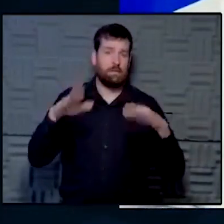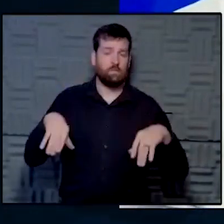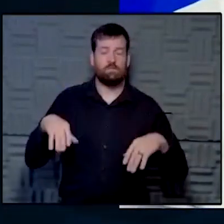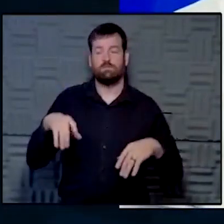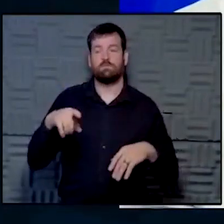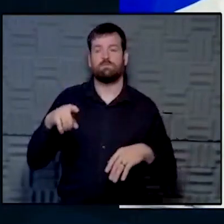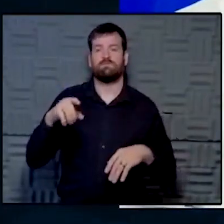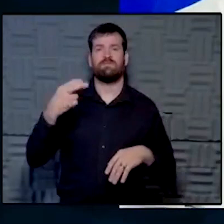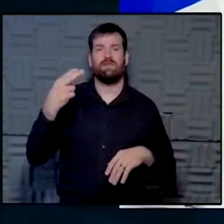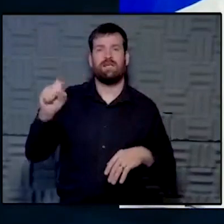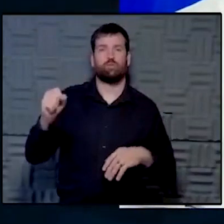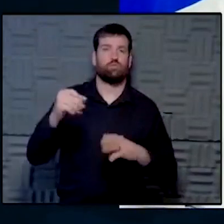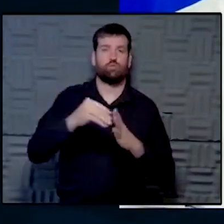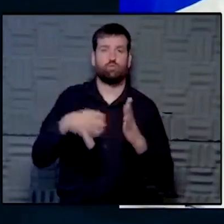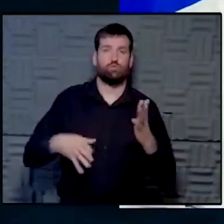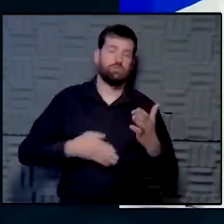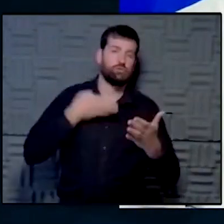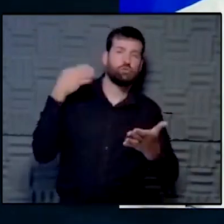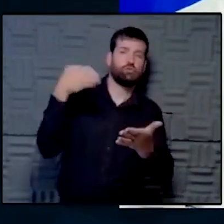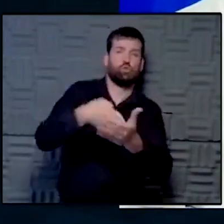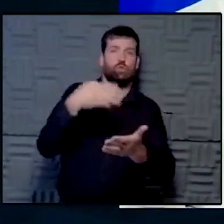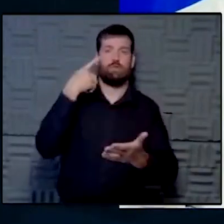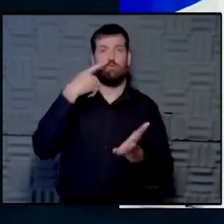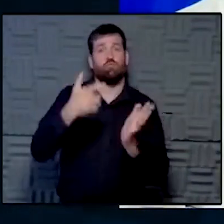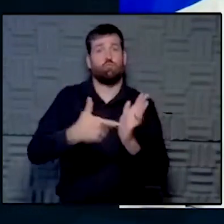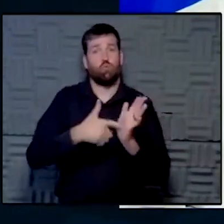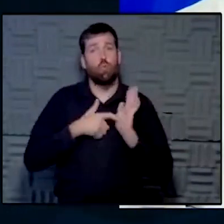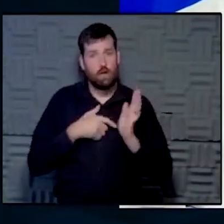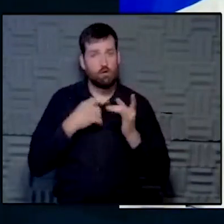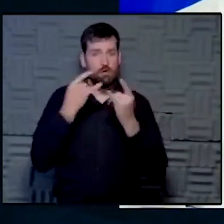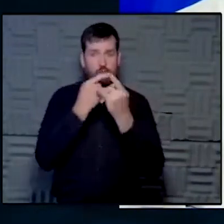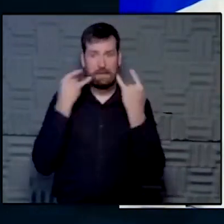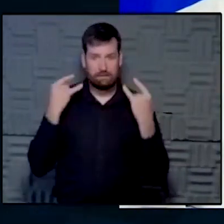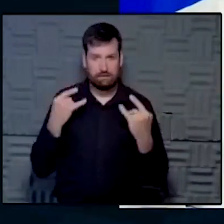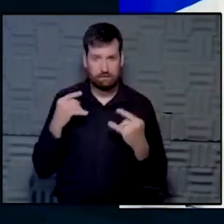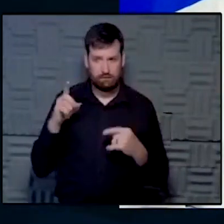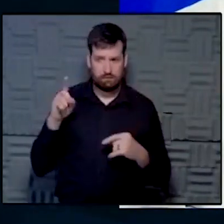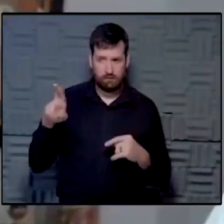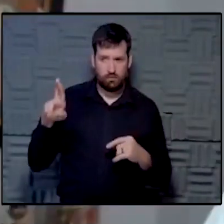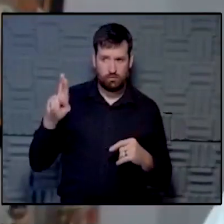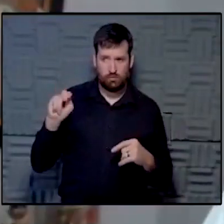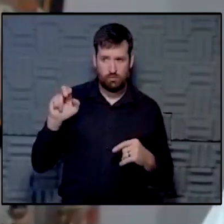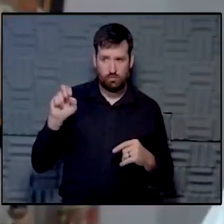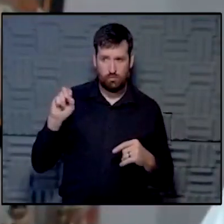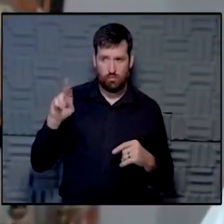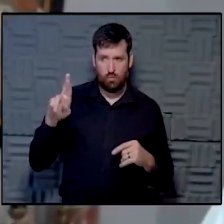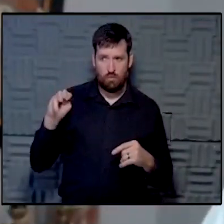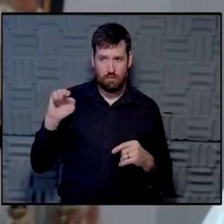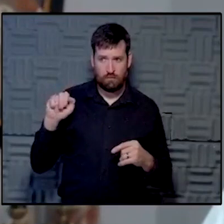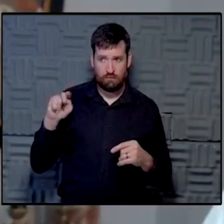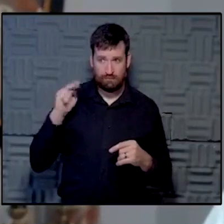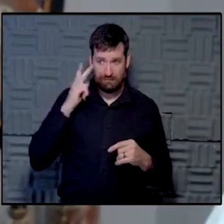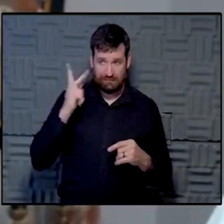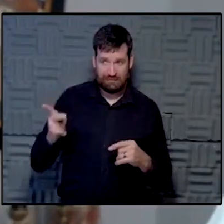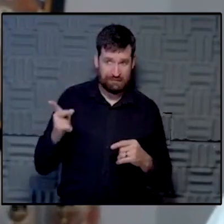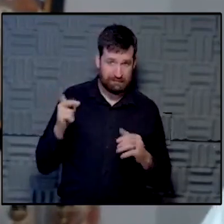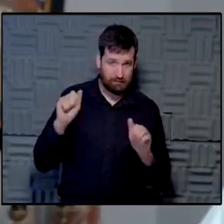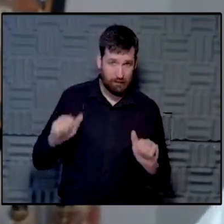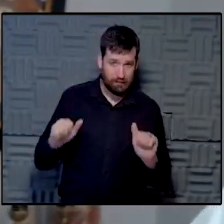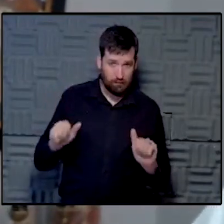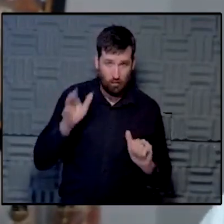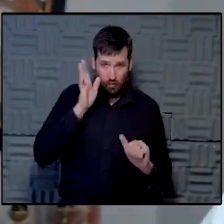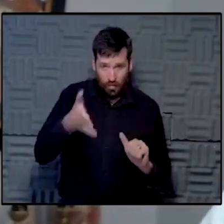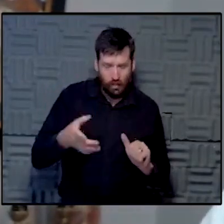school student suing the high school for requiring him to wear a mask. Dr. Norman, do you see more cases like this coming up, and what do you